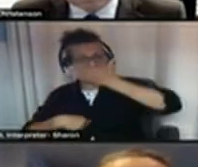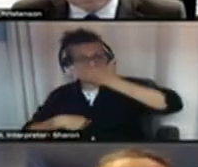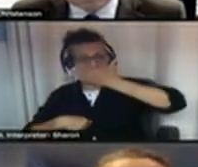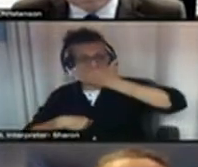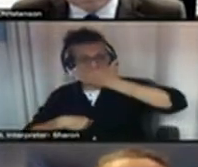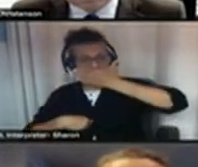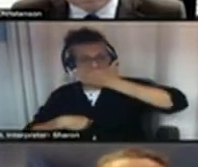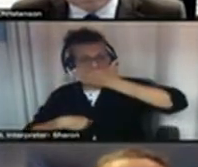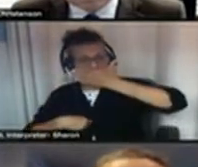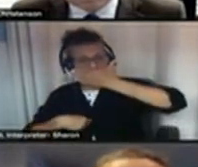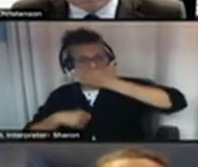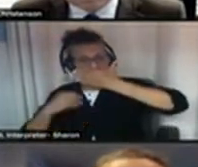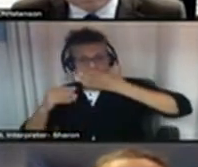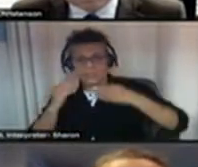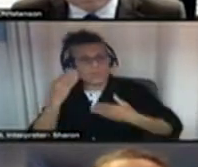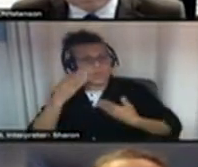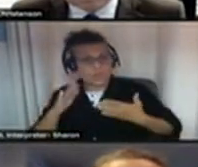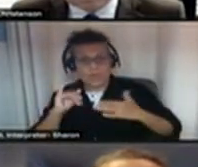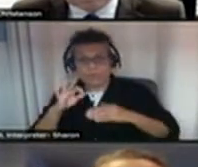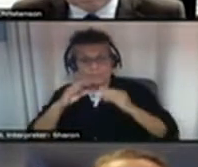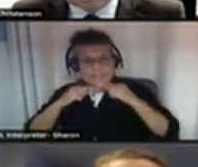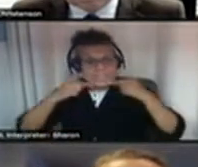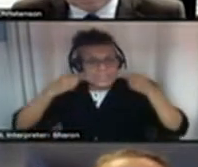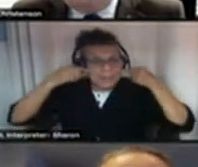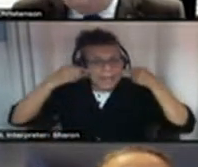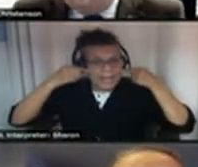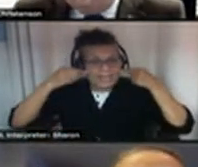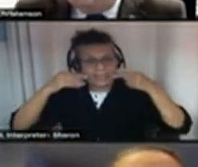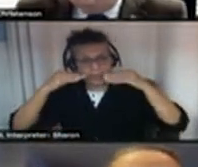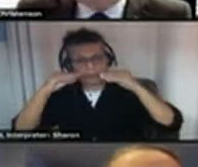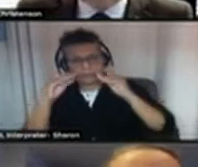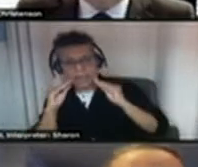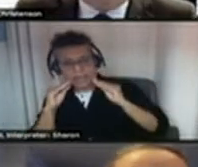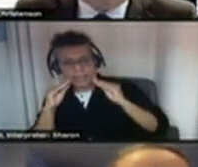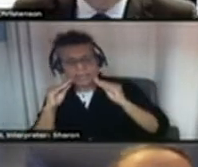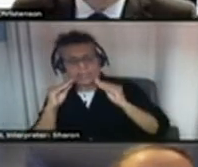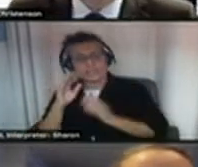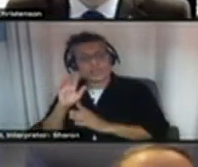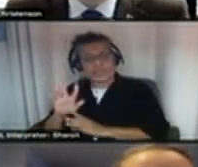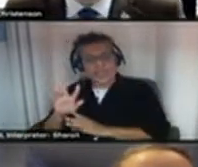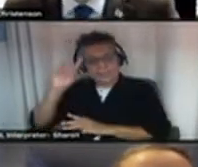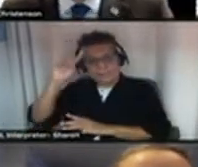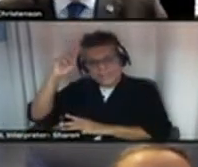a frown, and they may interpret things differently. So I just wanted to make that note.